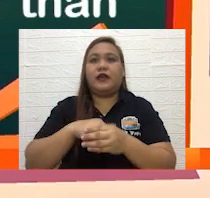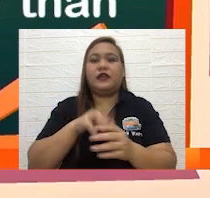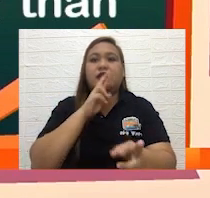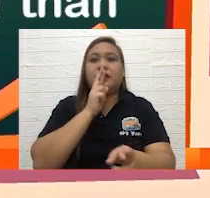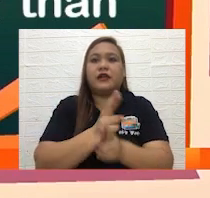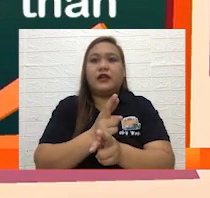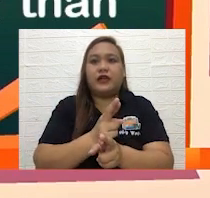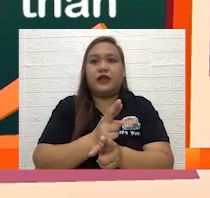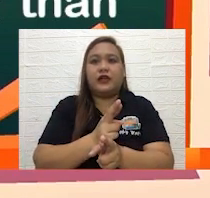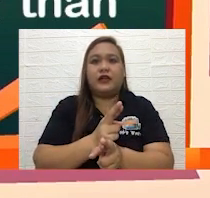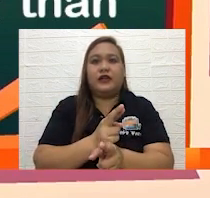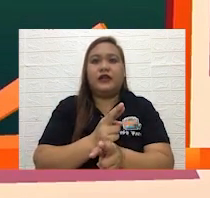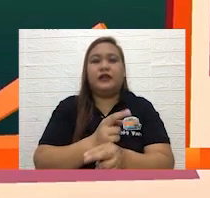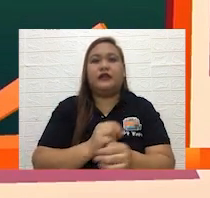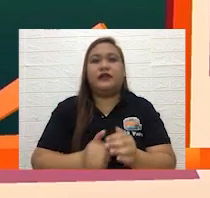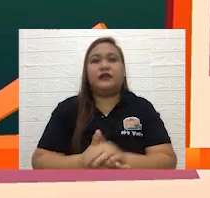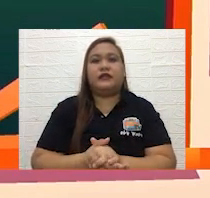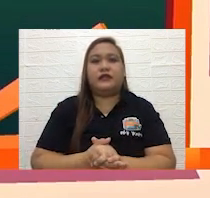life size.